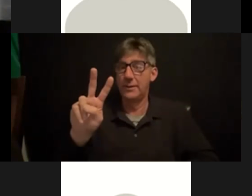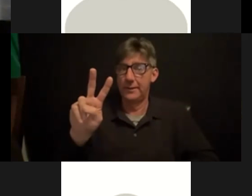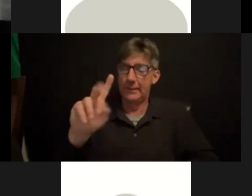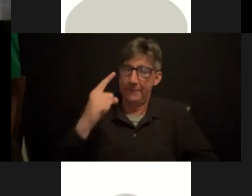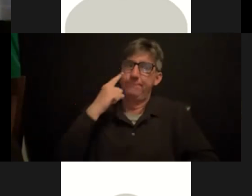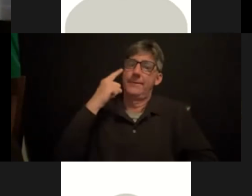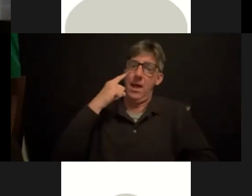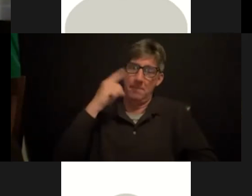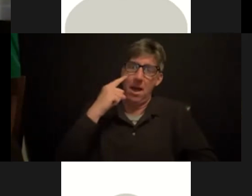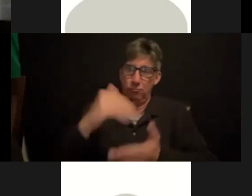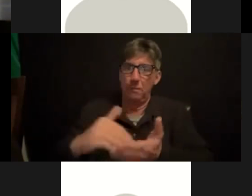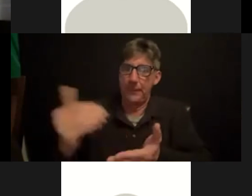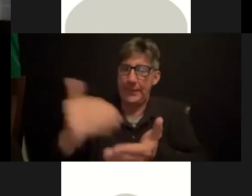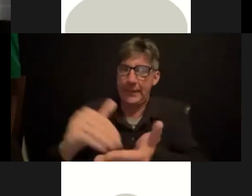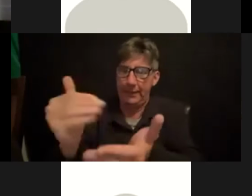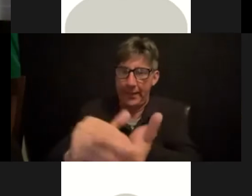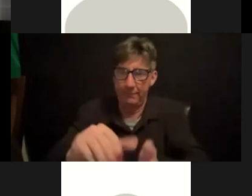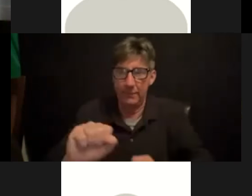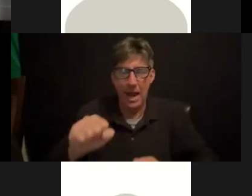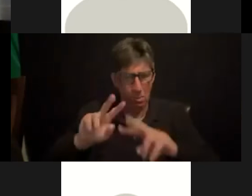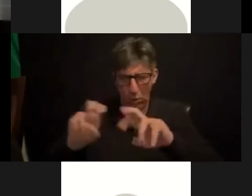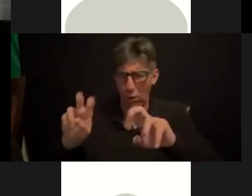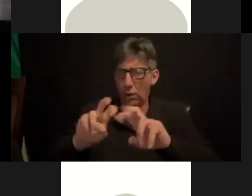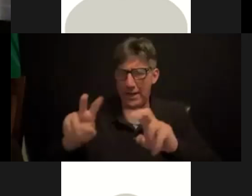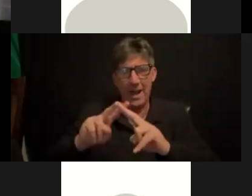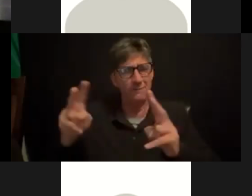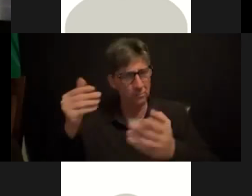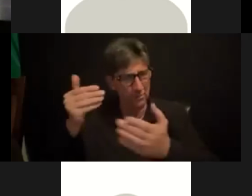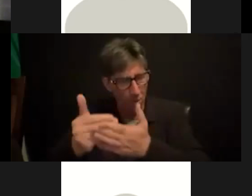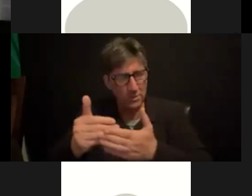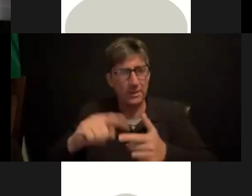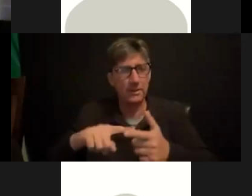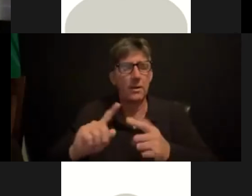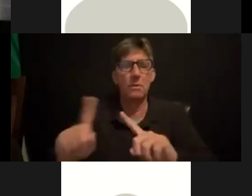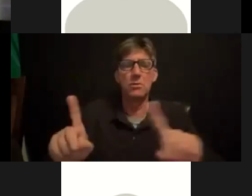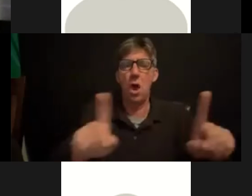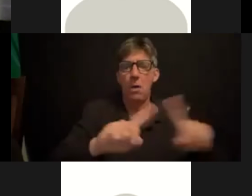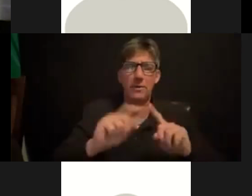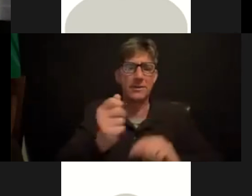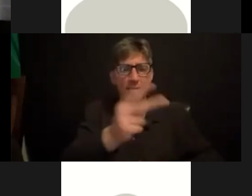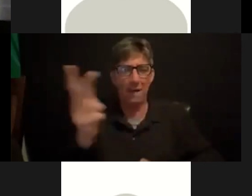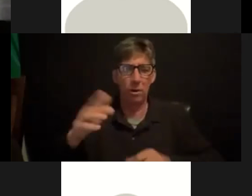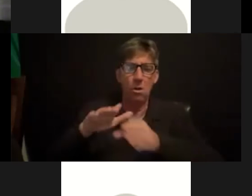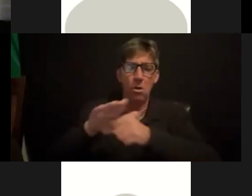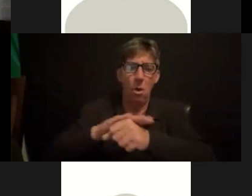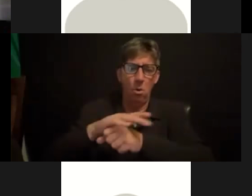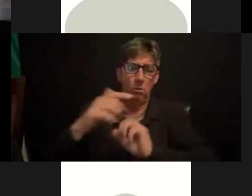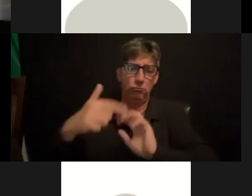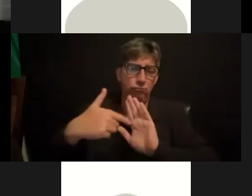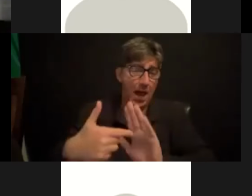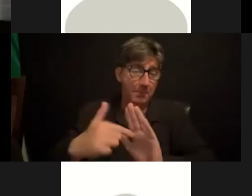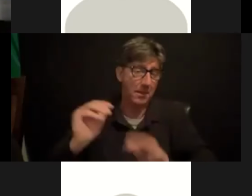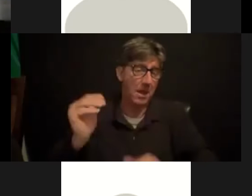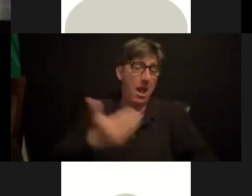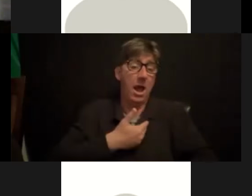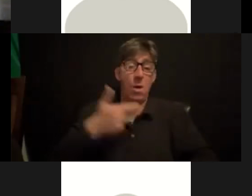it's something we're looking at very closely. And I think we've actually spoken to a number of your local representatives as well, our general manager has. And I think